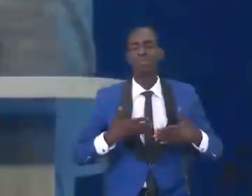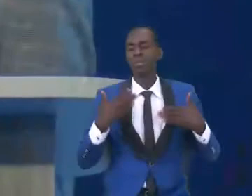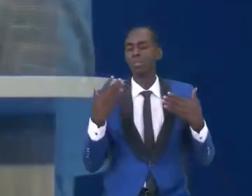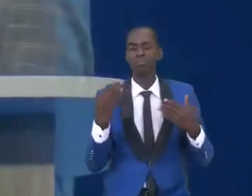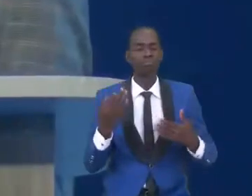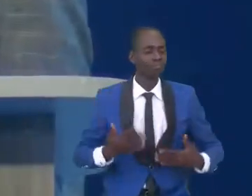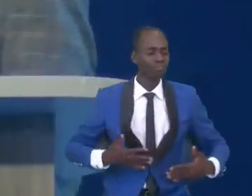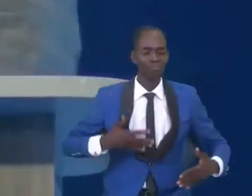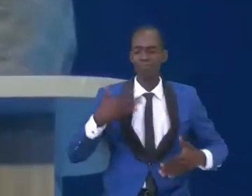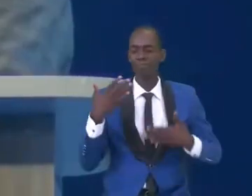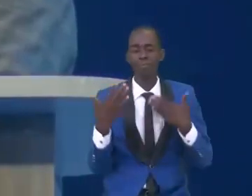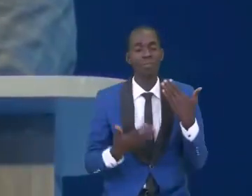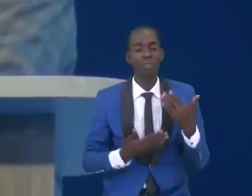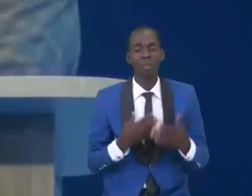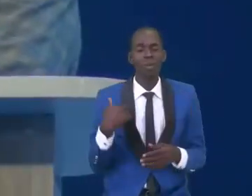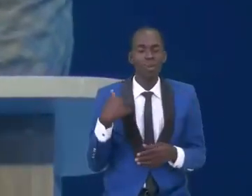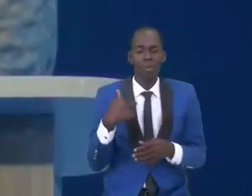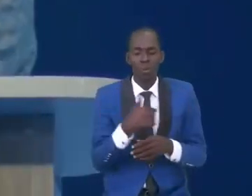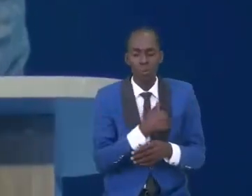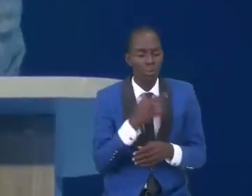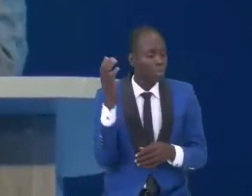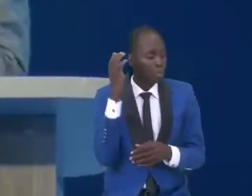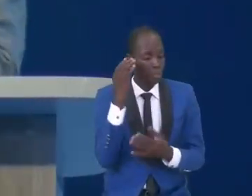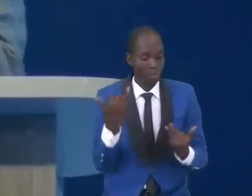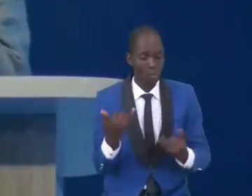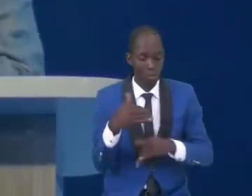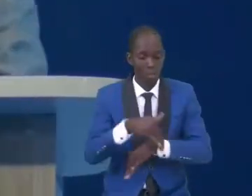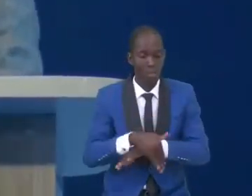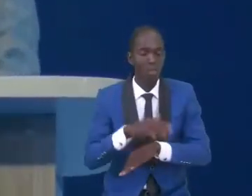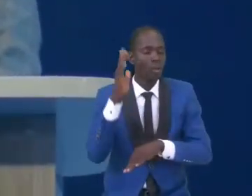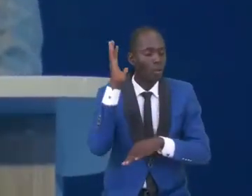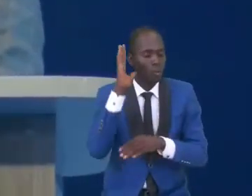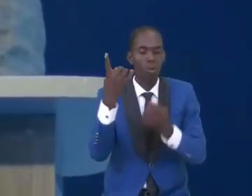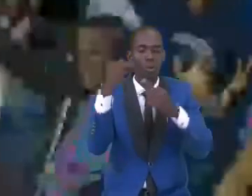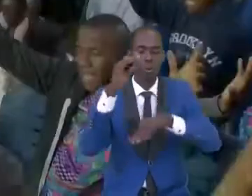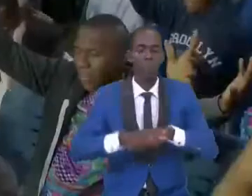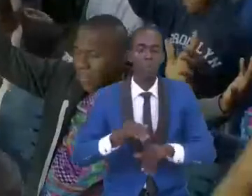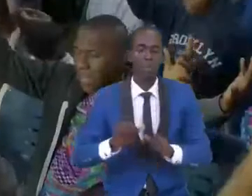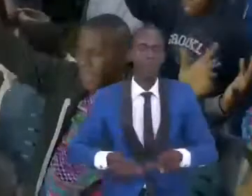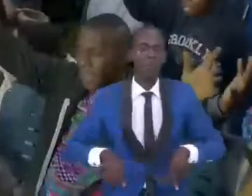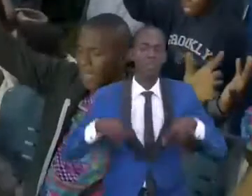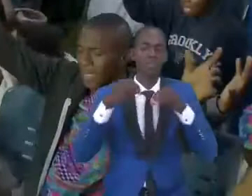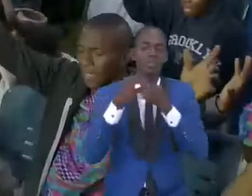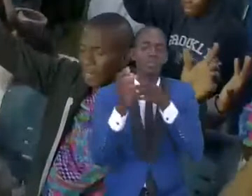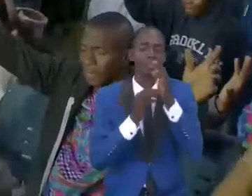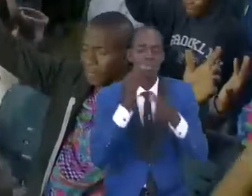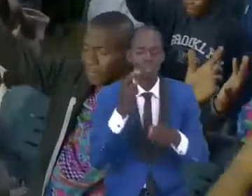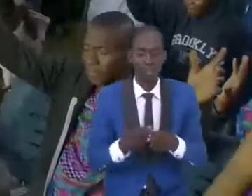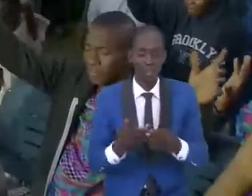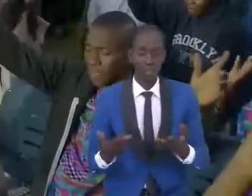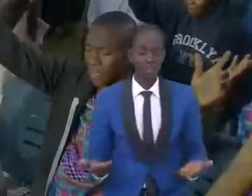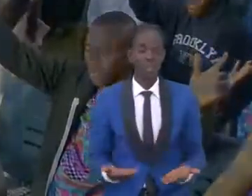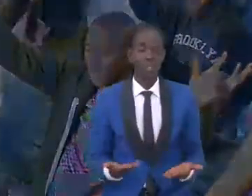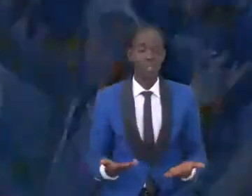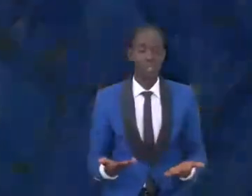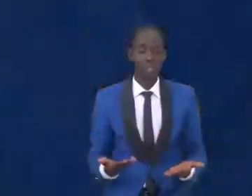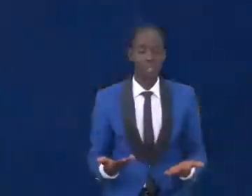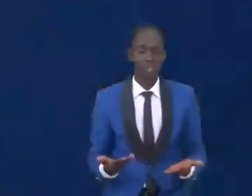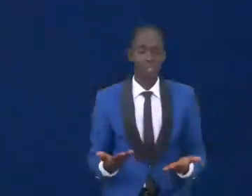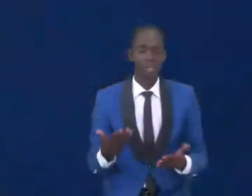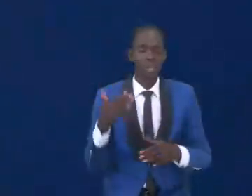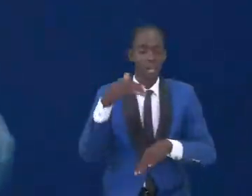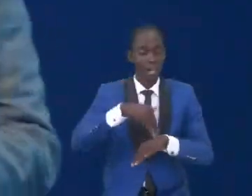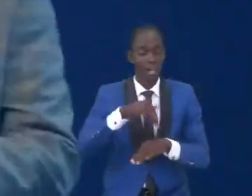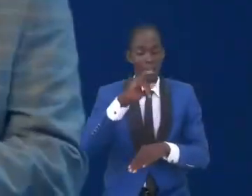jubilation we hear of tonight will come to every life. Here, at a